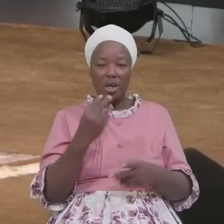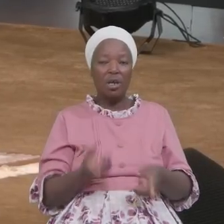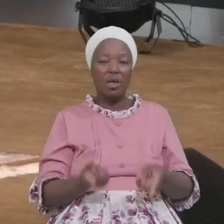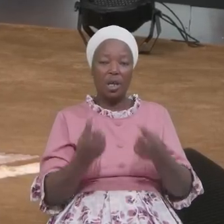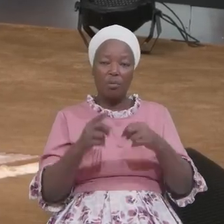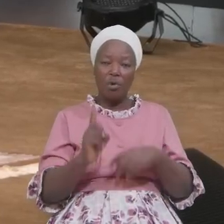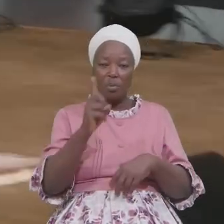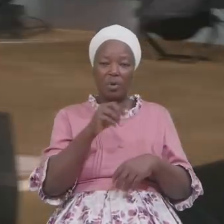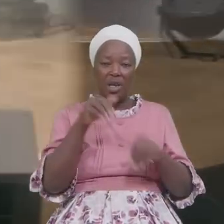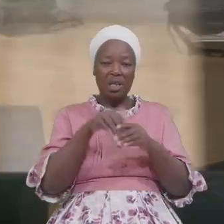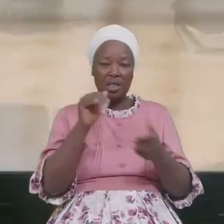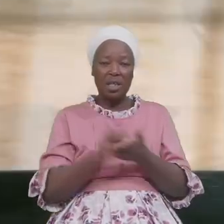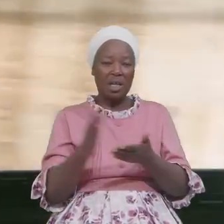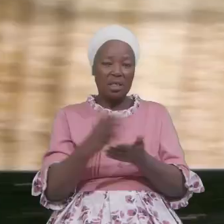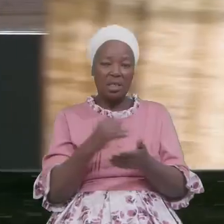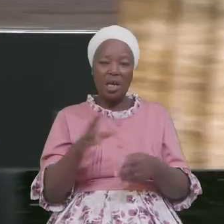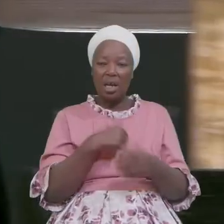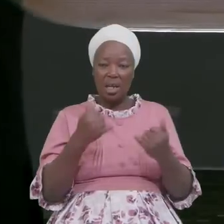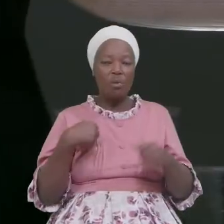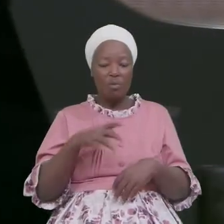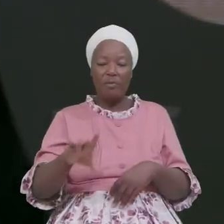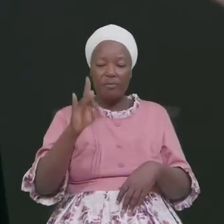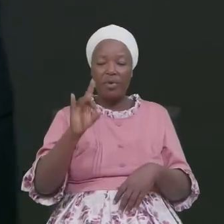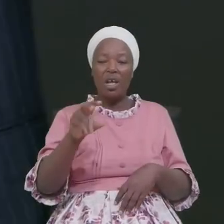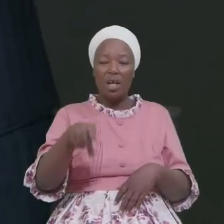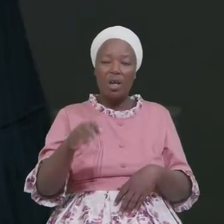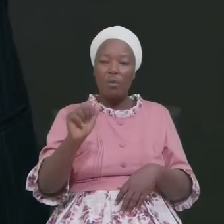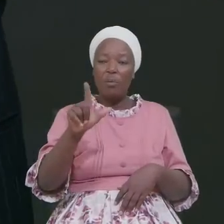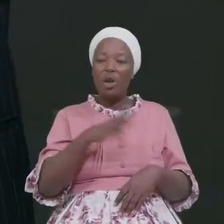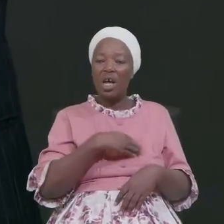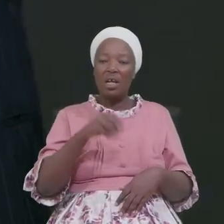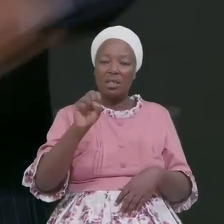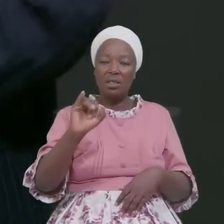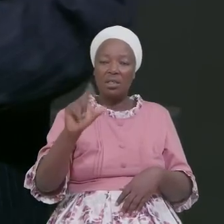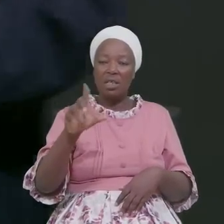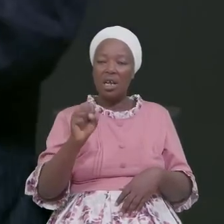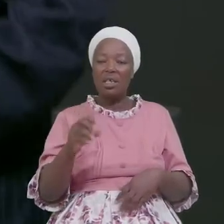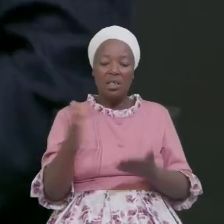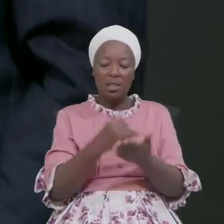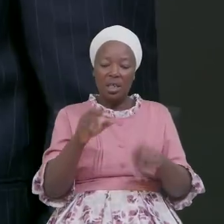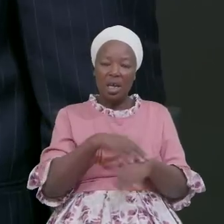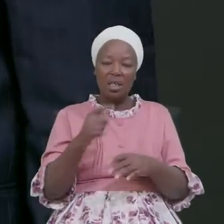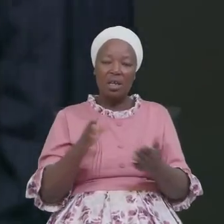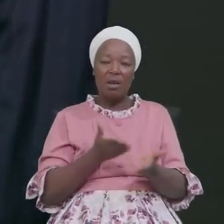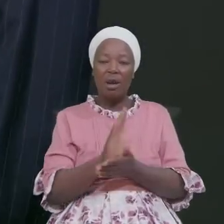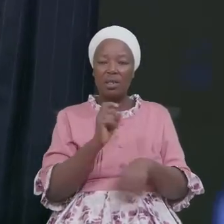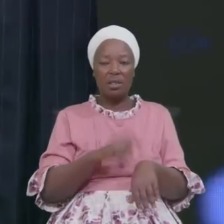we find Paul and Silas singing at the right time. And look at all